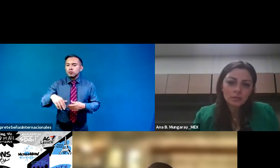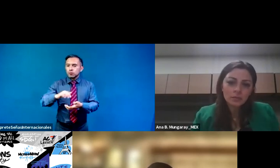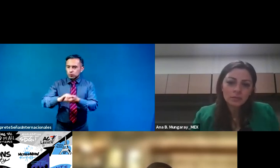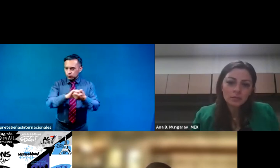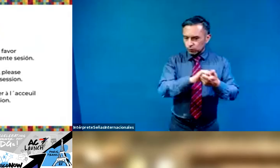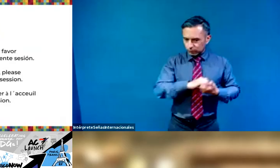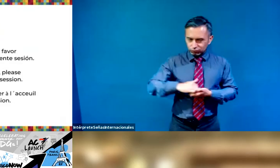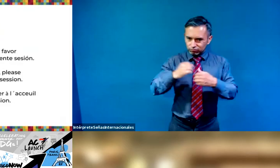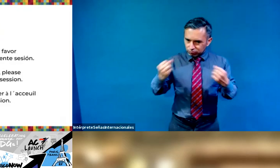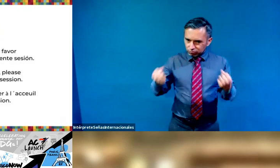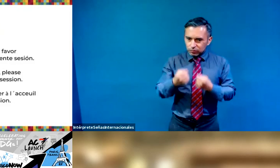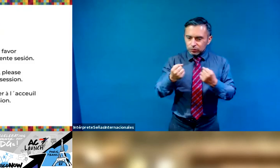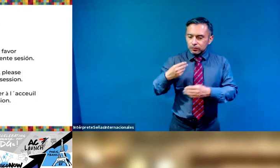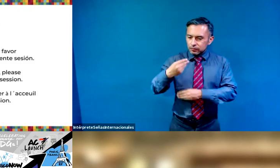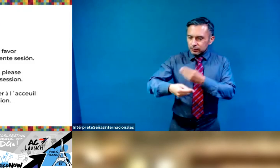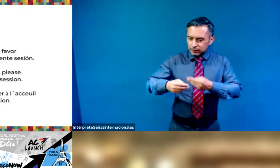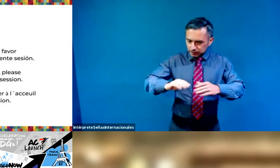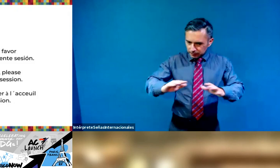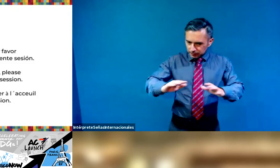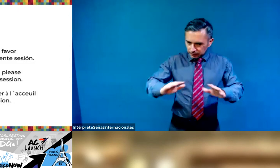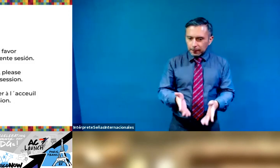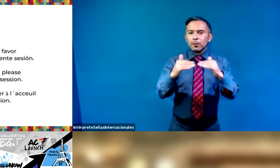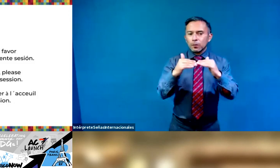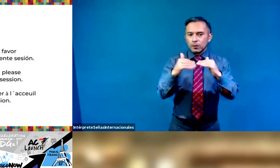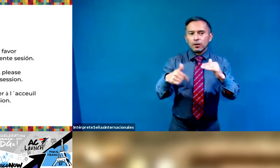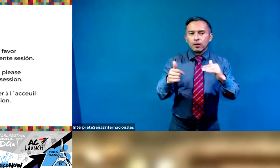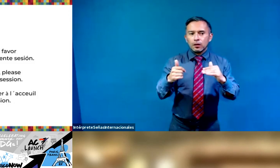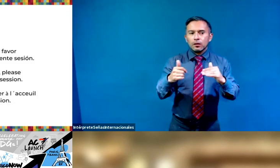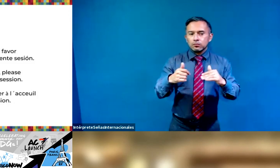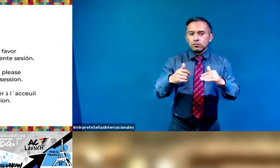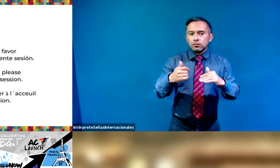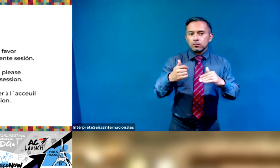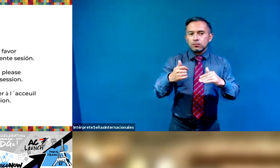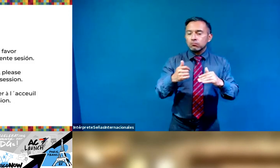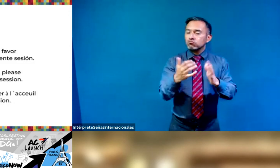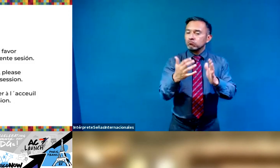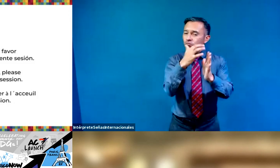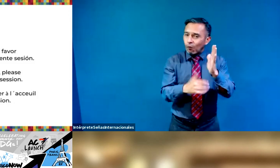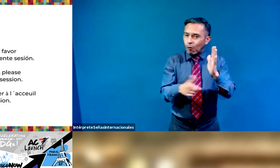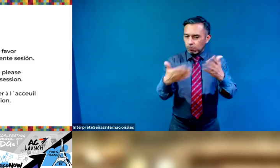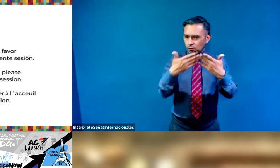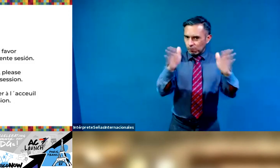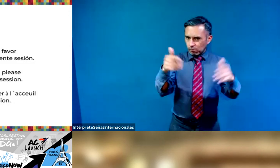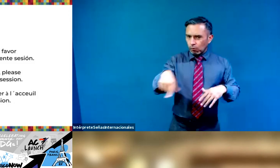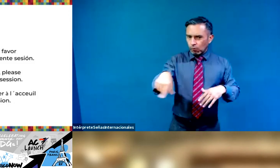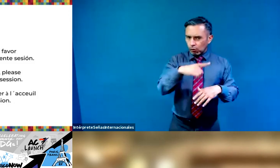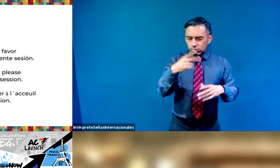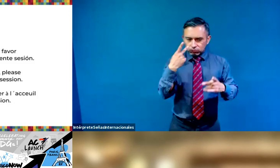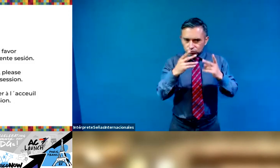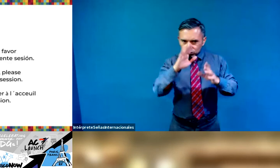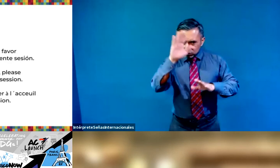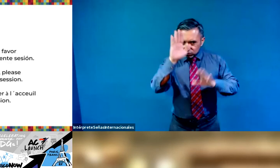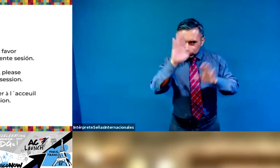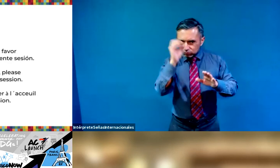Conversation Platform, to contribute your voice and to continue to shape this